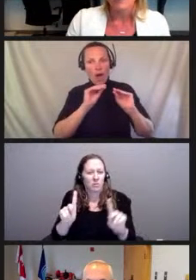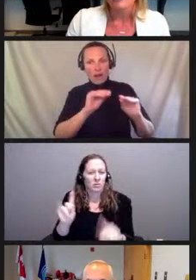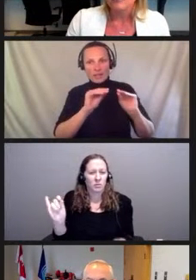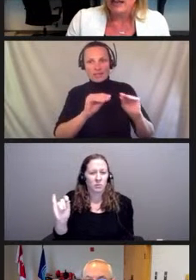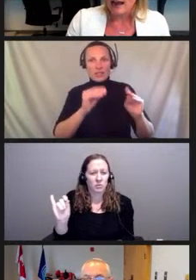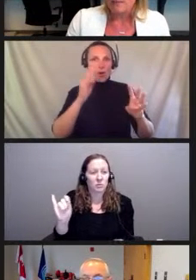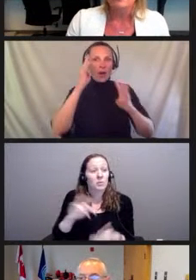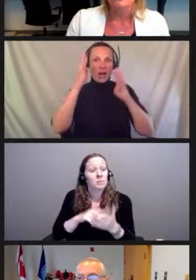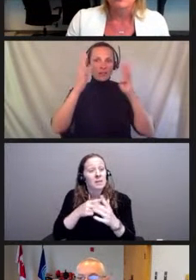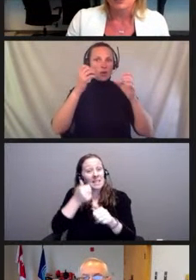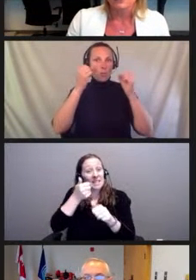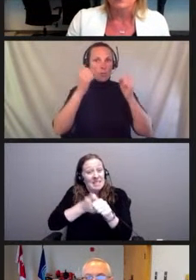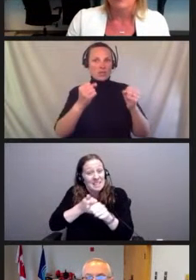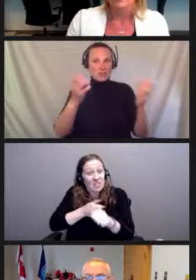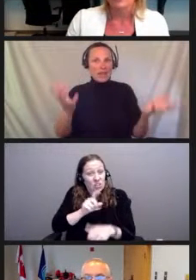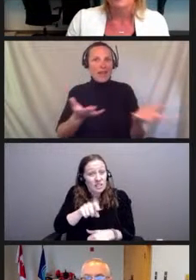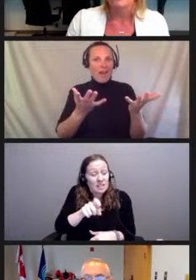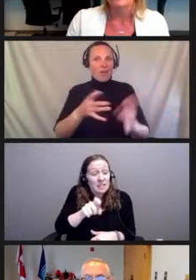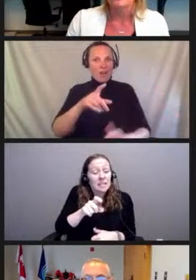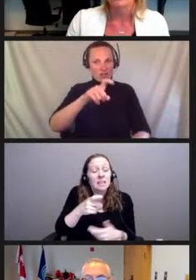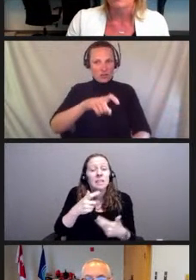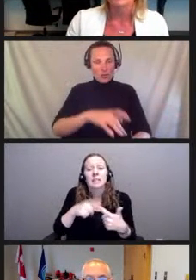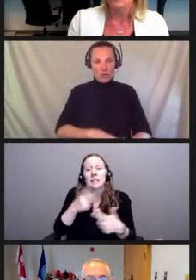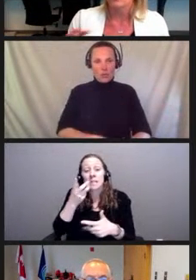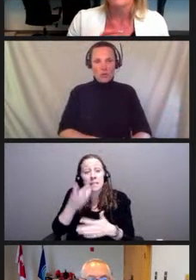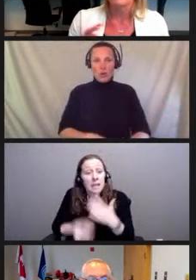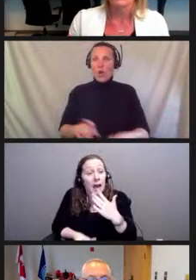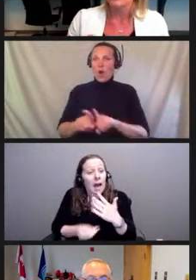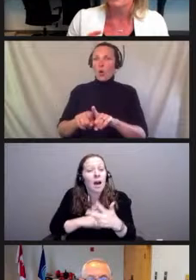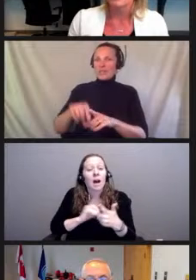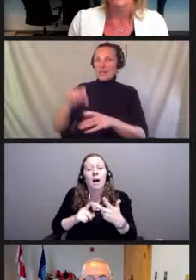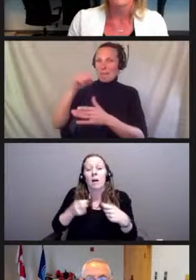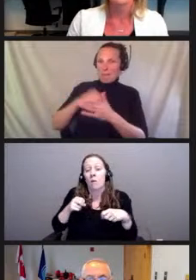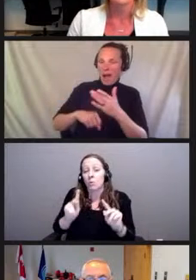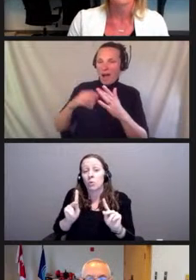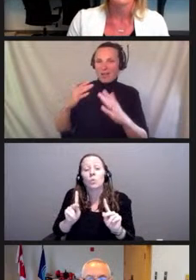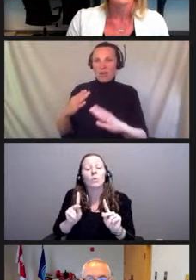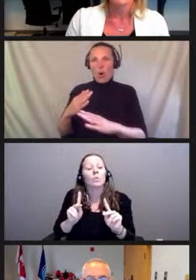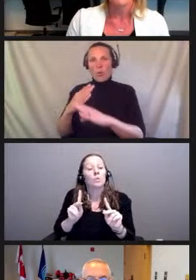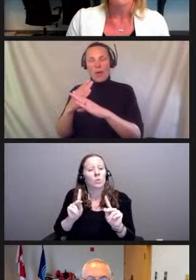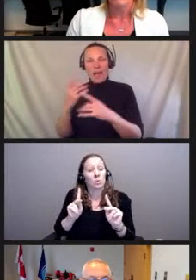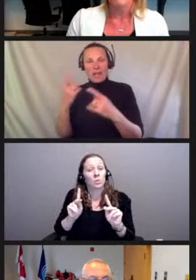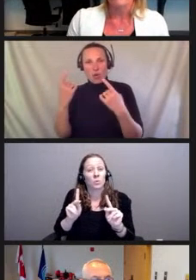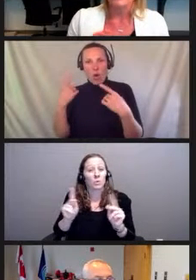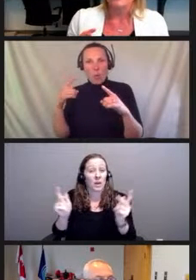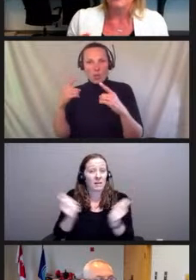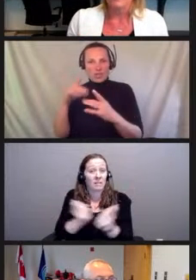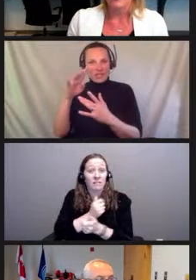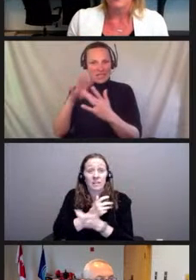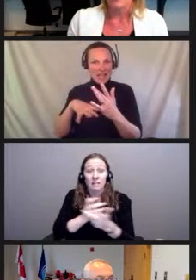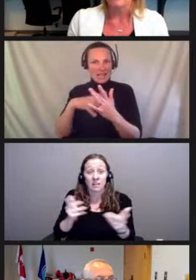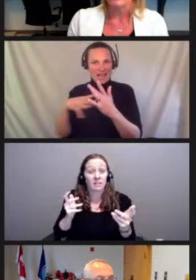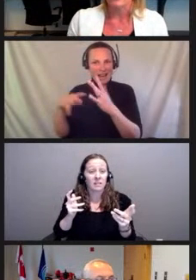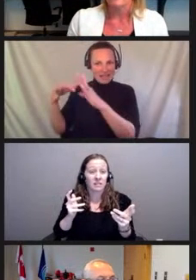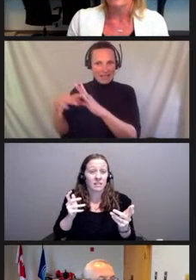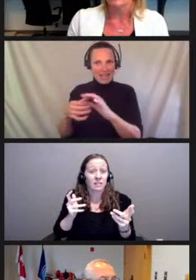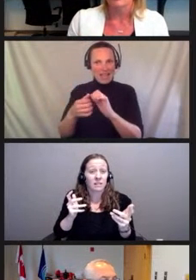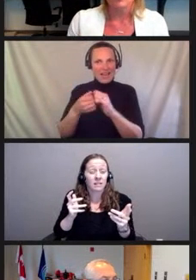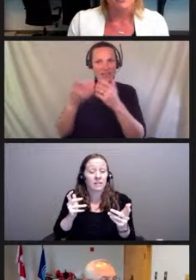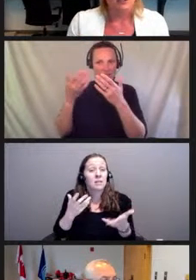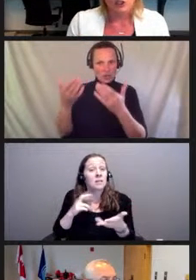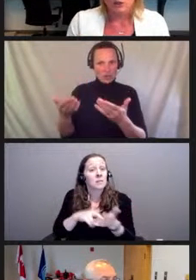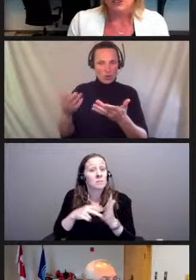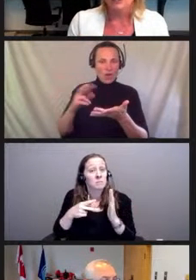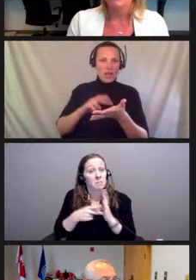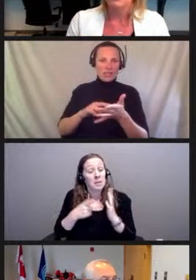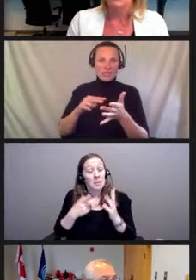the high-level gaps, the constraints and opportunities, as well as all the associated timing. So whether this is something that's recommended to